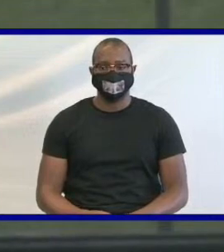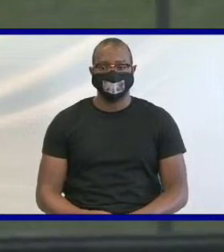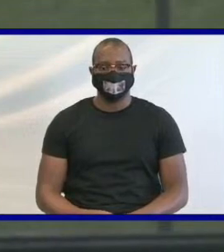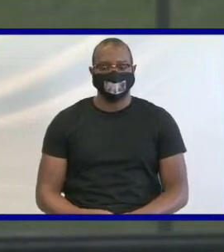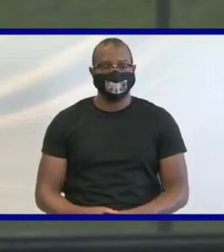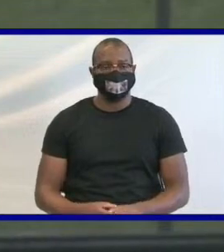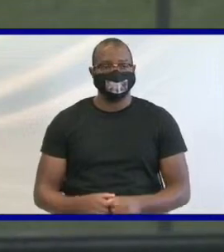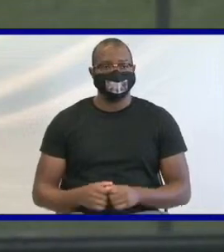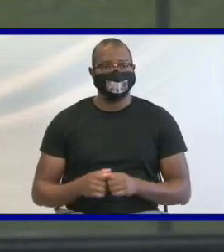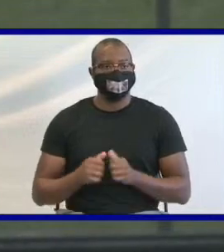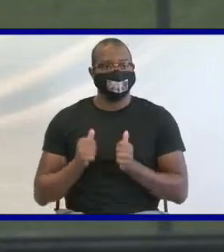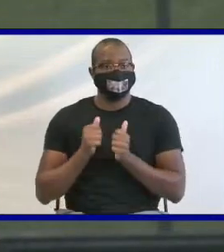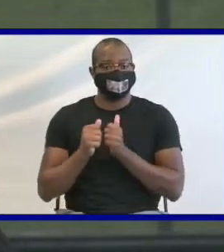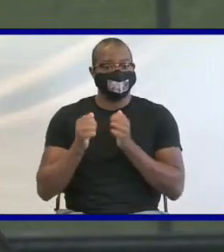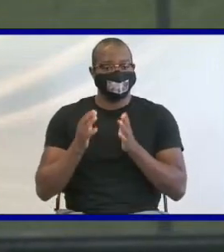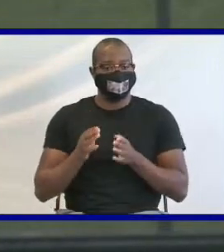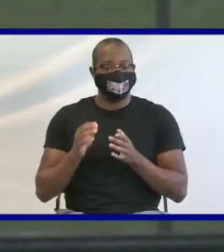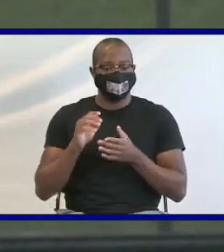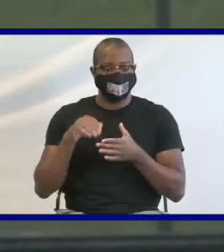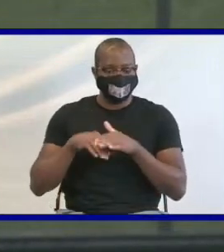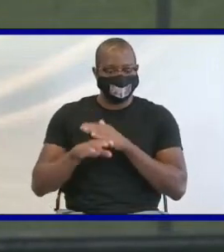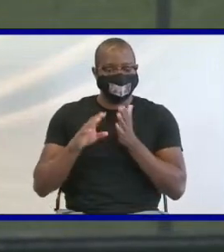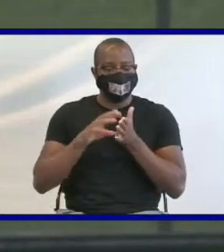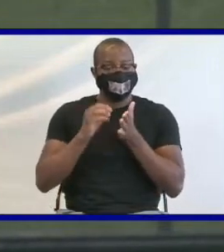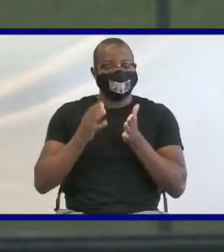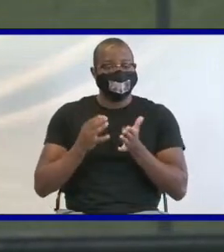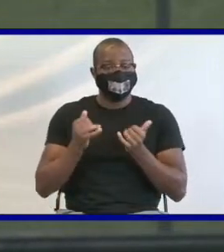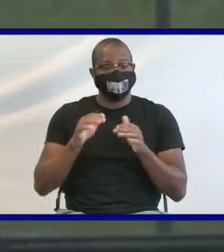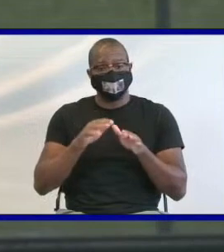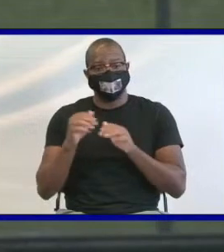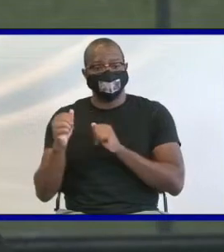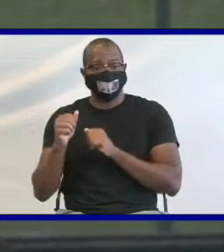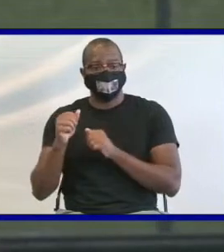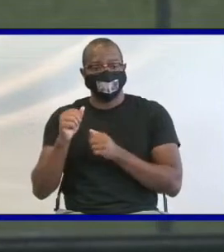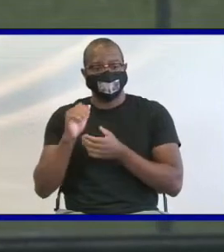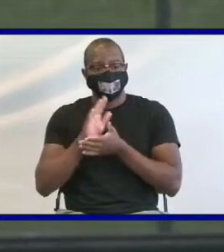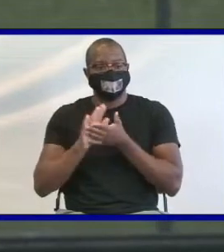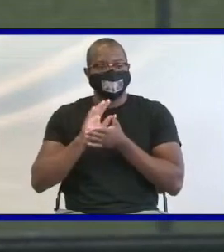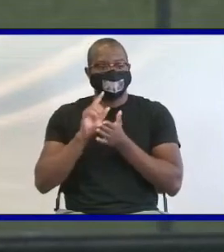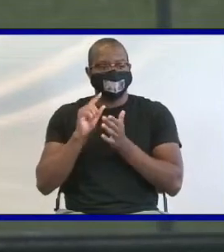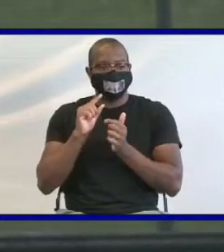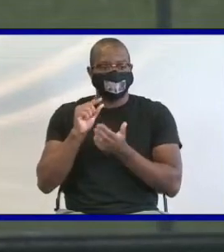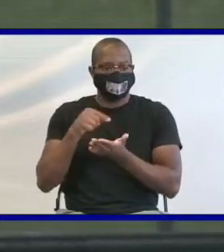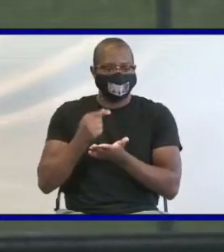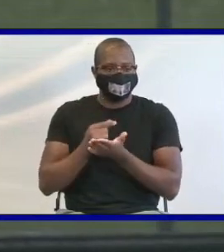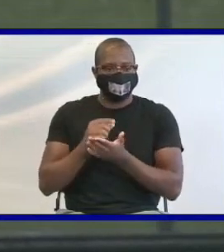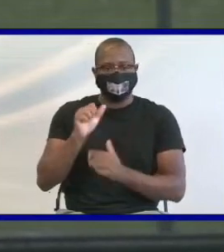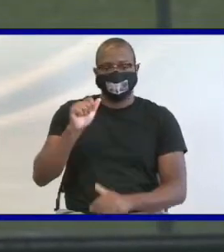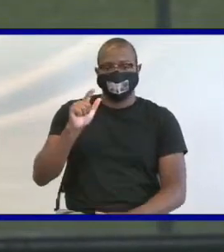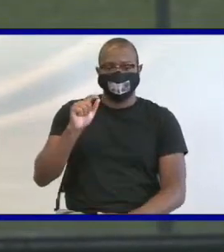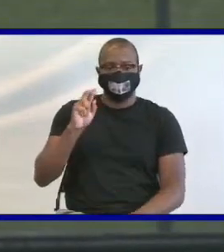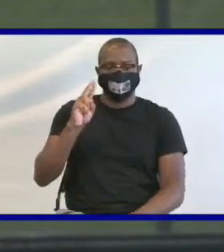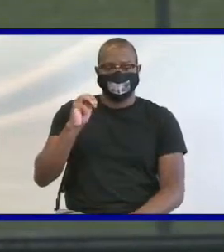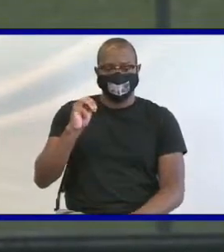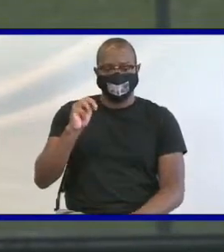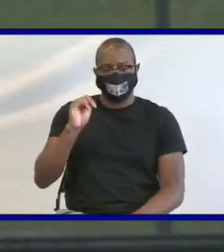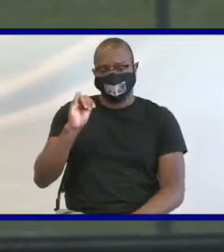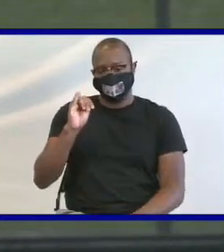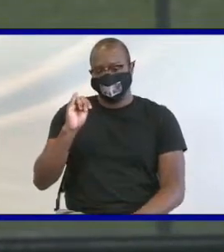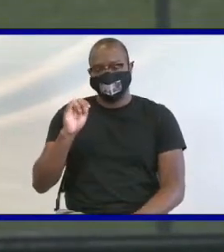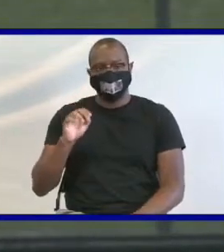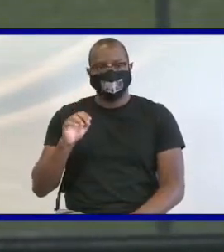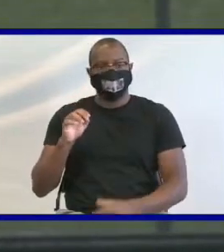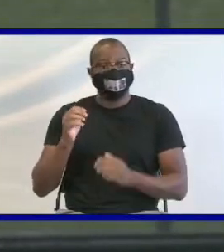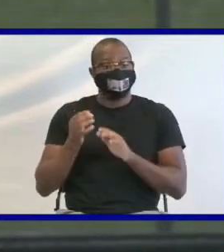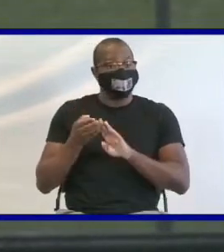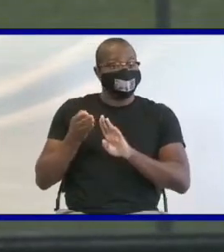Graduates entered this stadium today as students and will leave as alumni. Before that transformation takes place, it's appropriate to hear from representatives